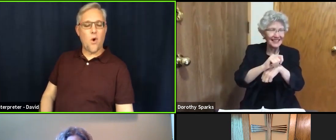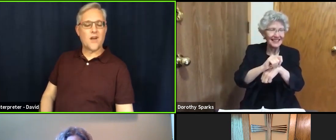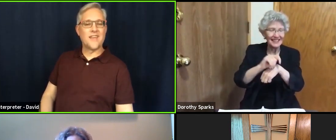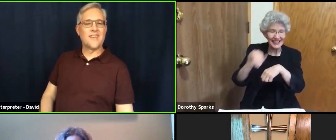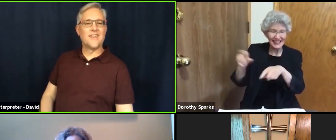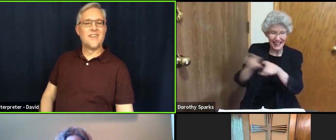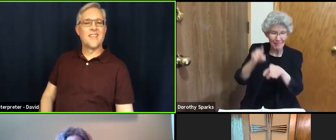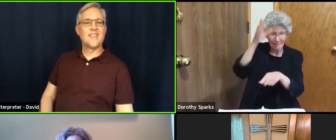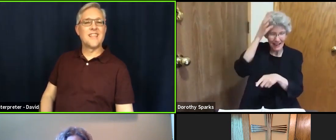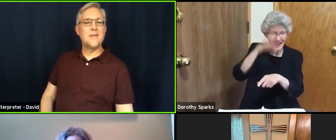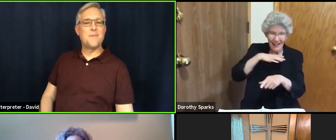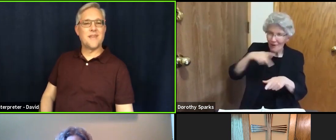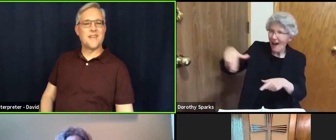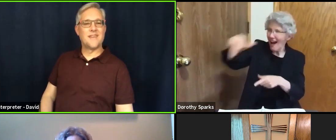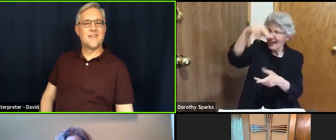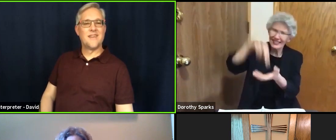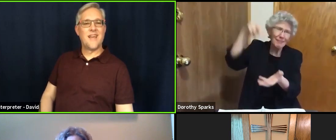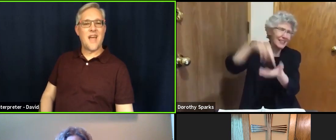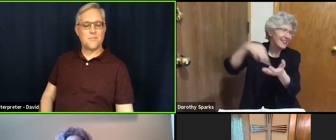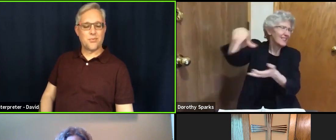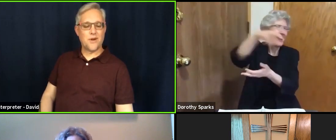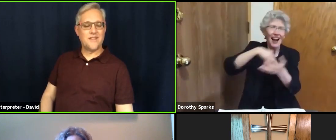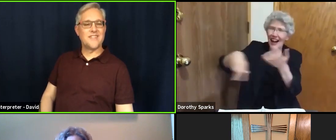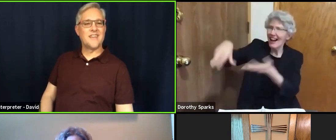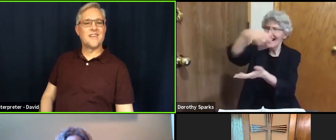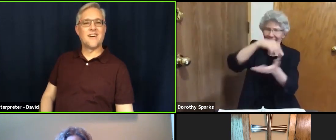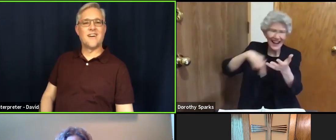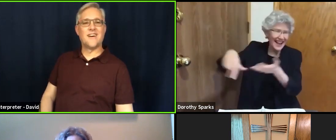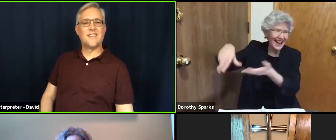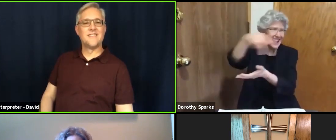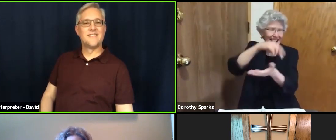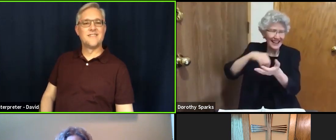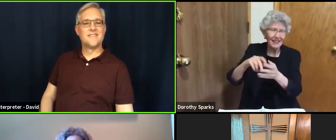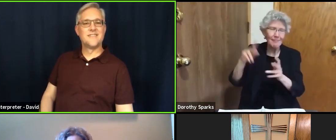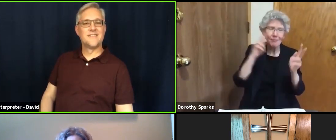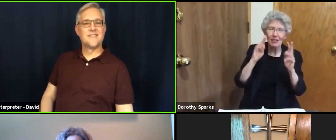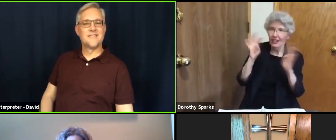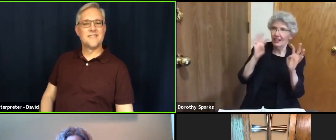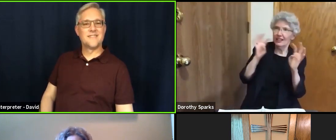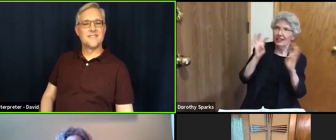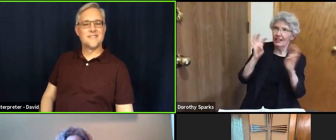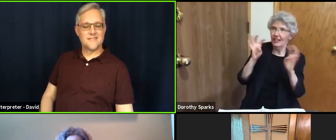them, walking, leaping, and praising God.